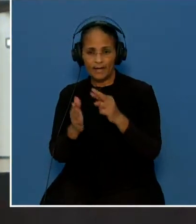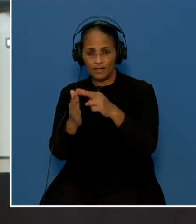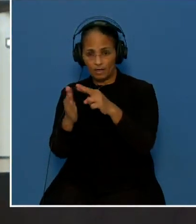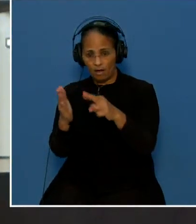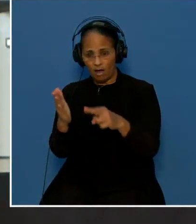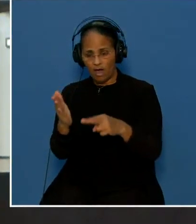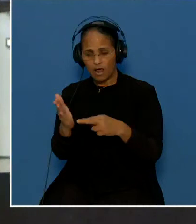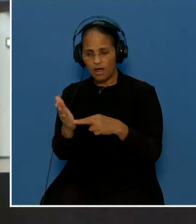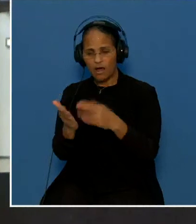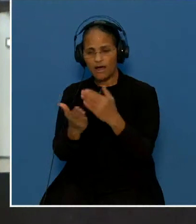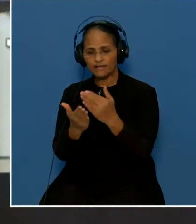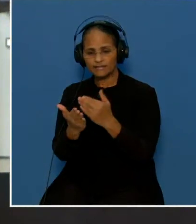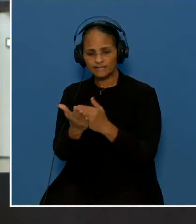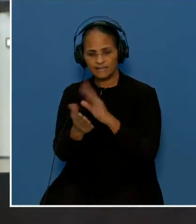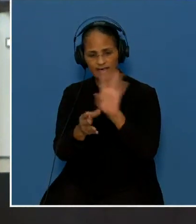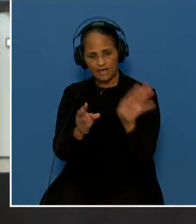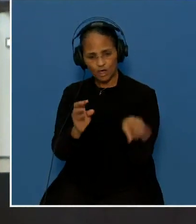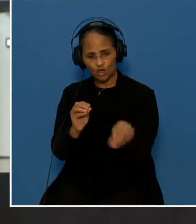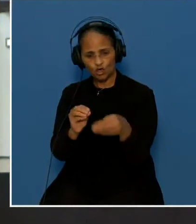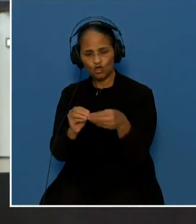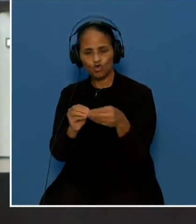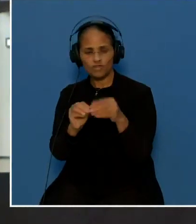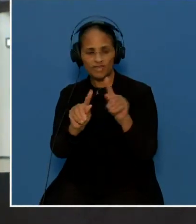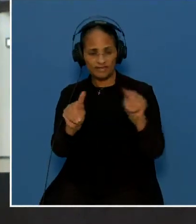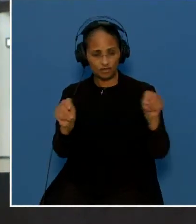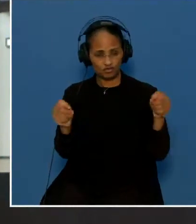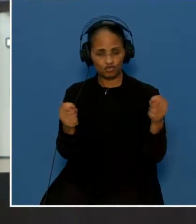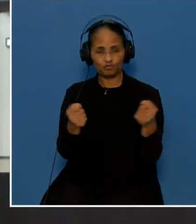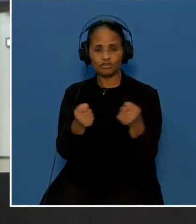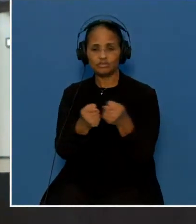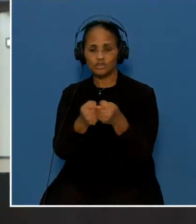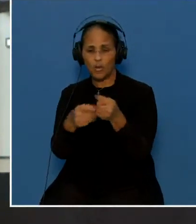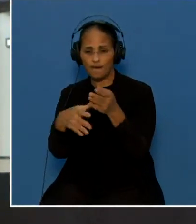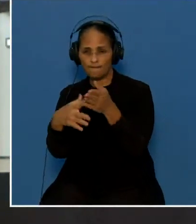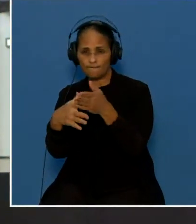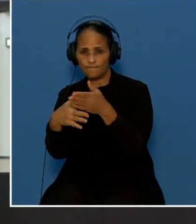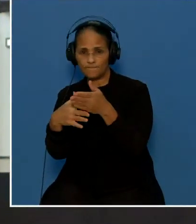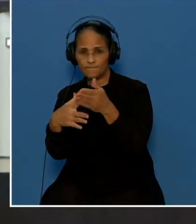guidelines include that the troops performing between